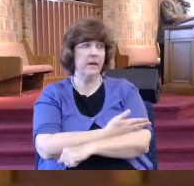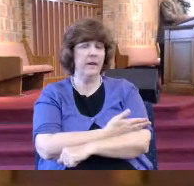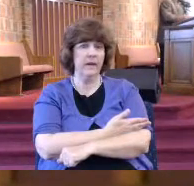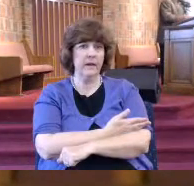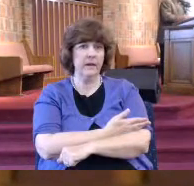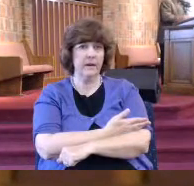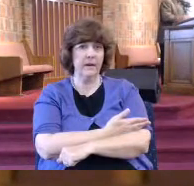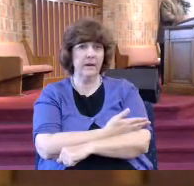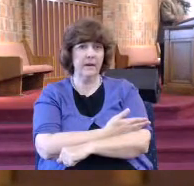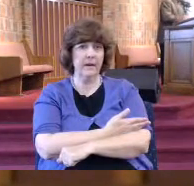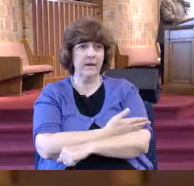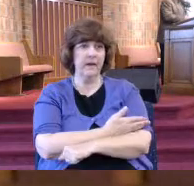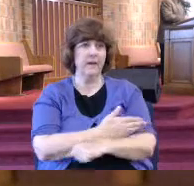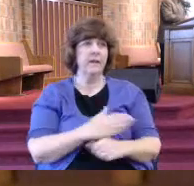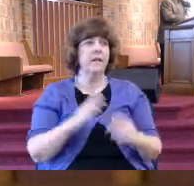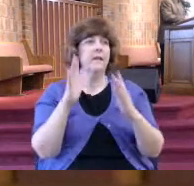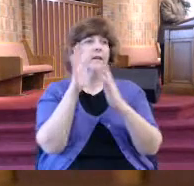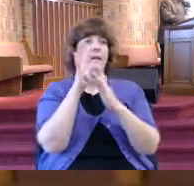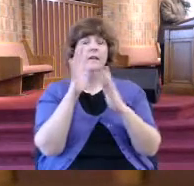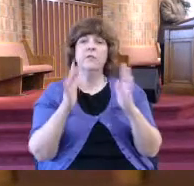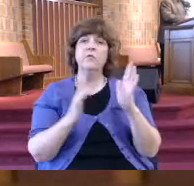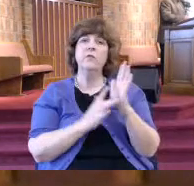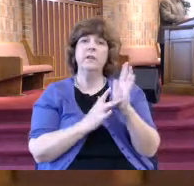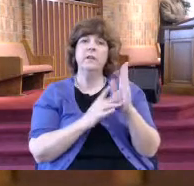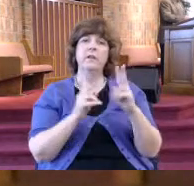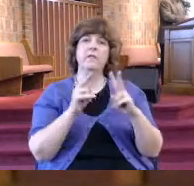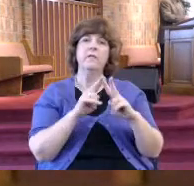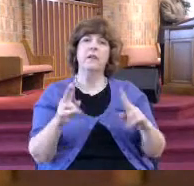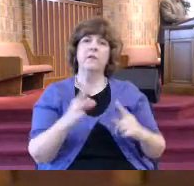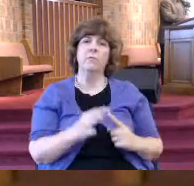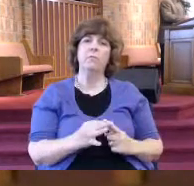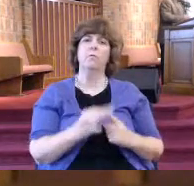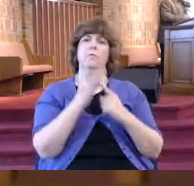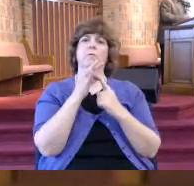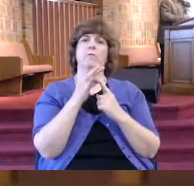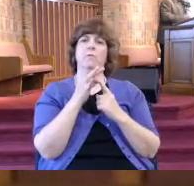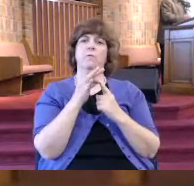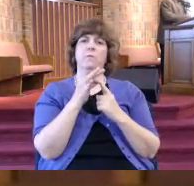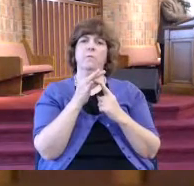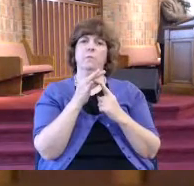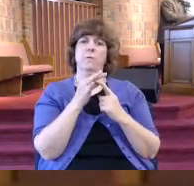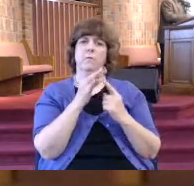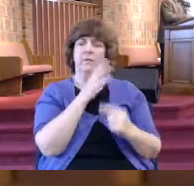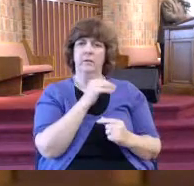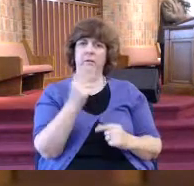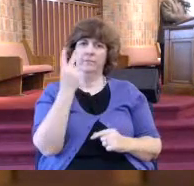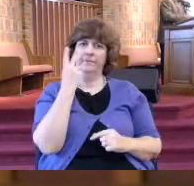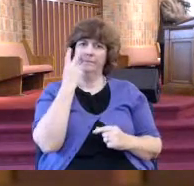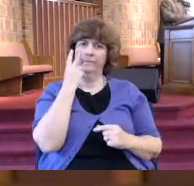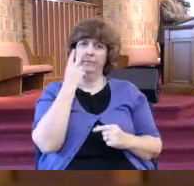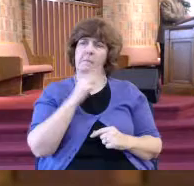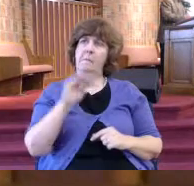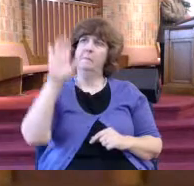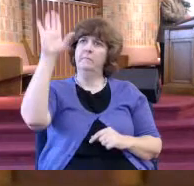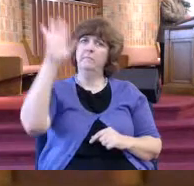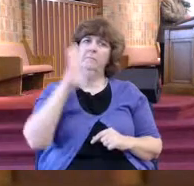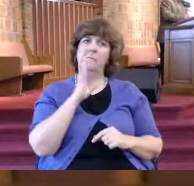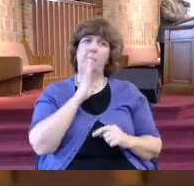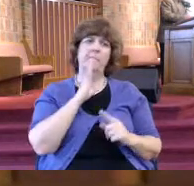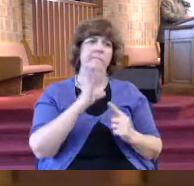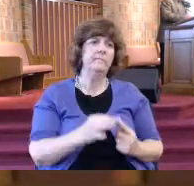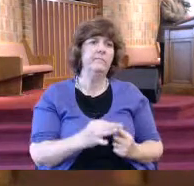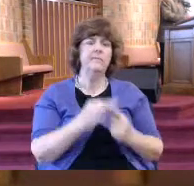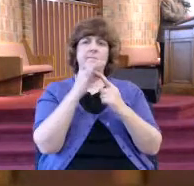unique. And as we look to Scripture, we find that His place is described as a unique